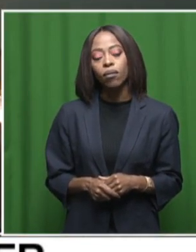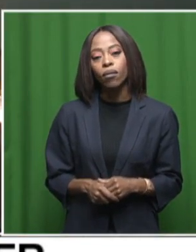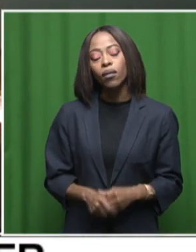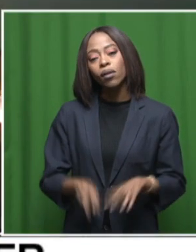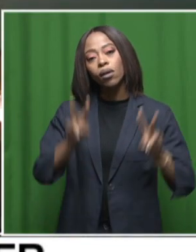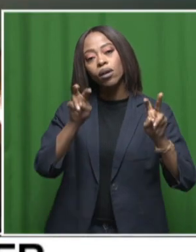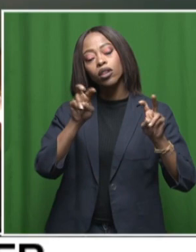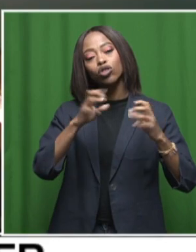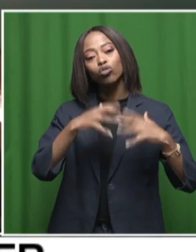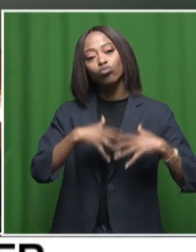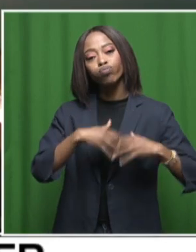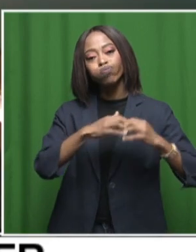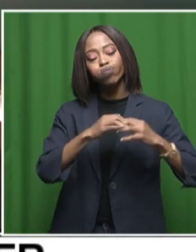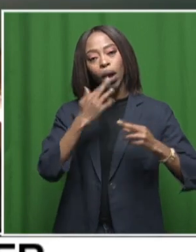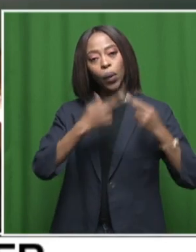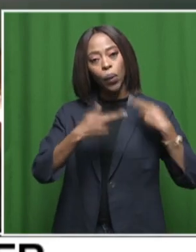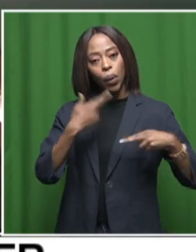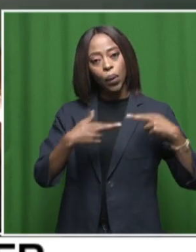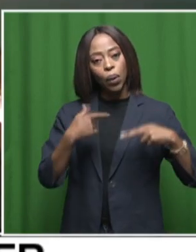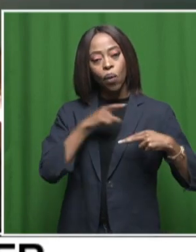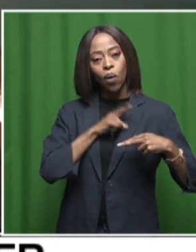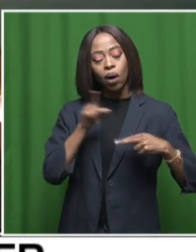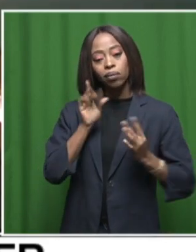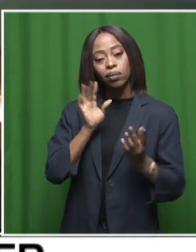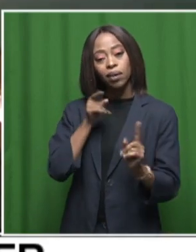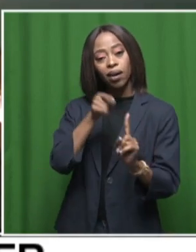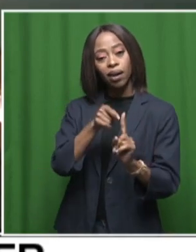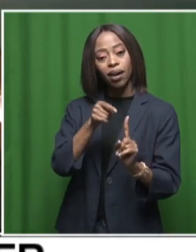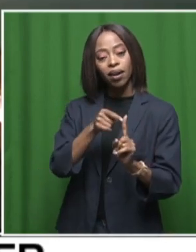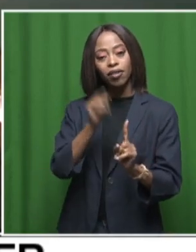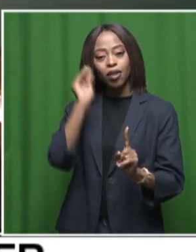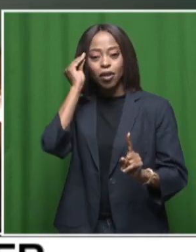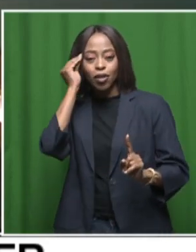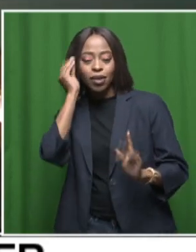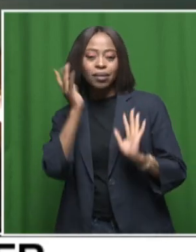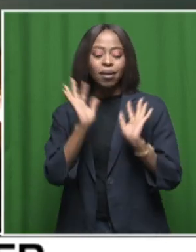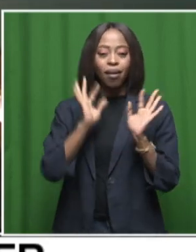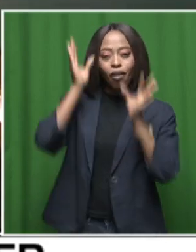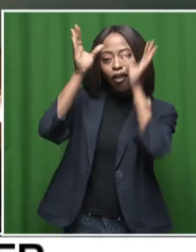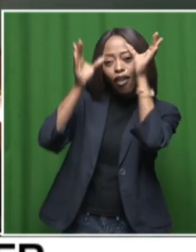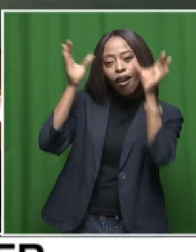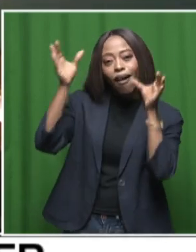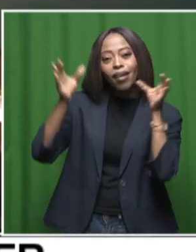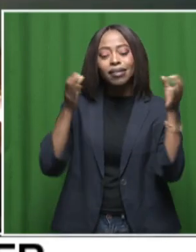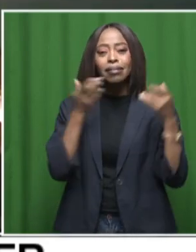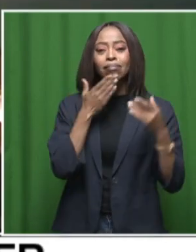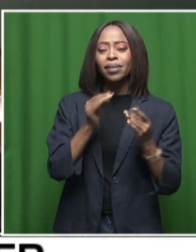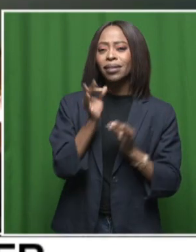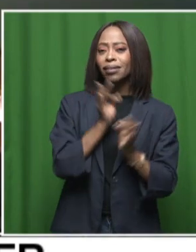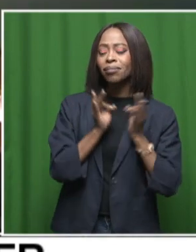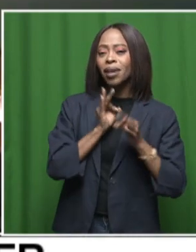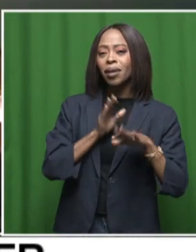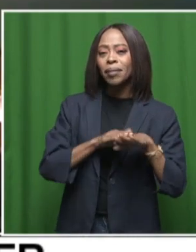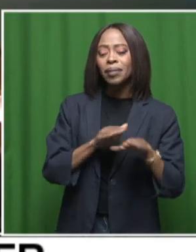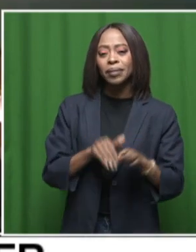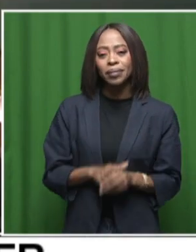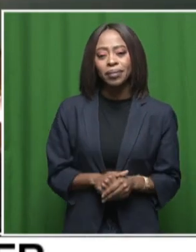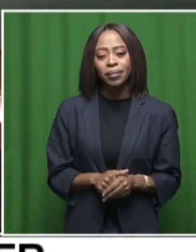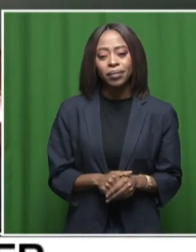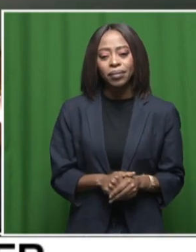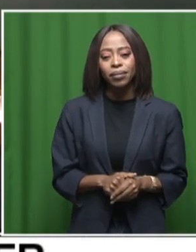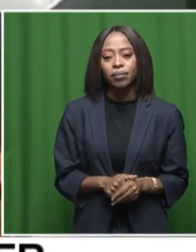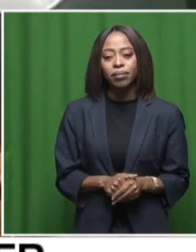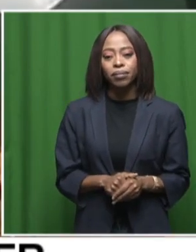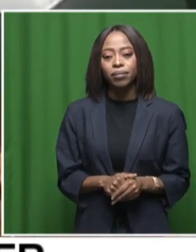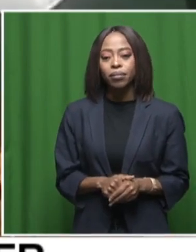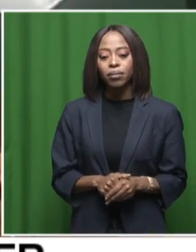the establishment is that it's, curated for the curious and the creative. Tell us a little bit about that.